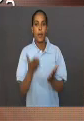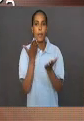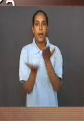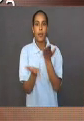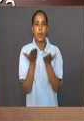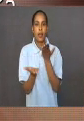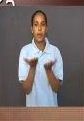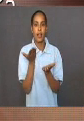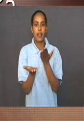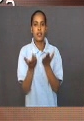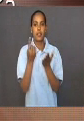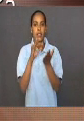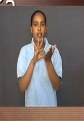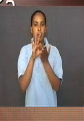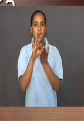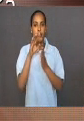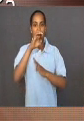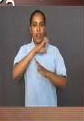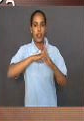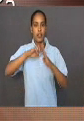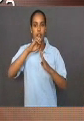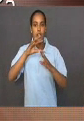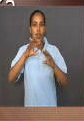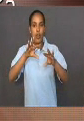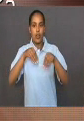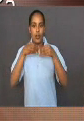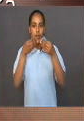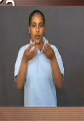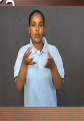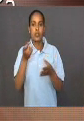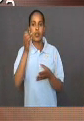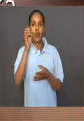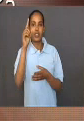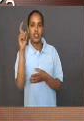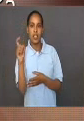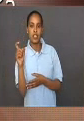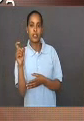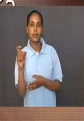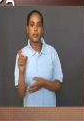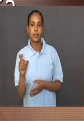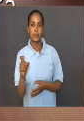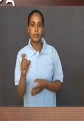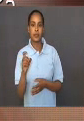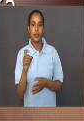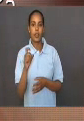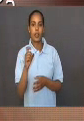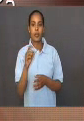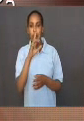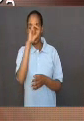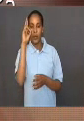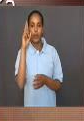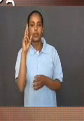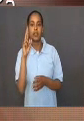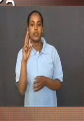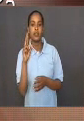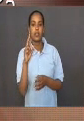Balance the number of electrons lost in oxidation with those